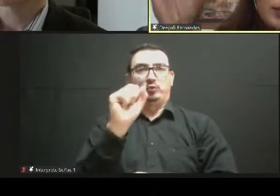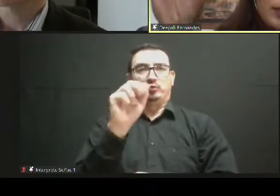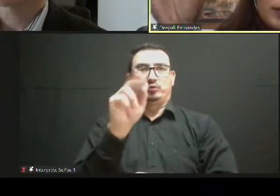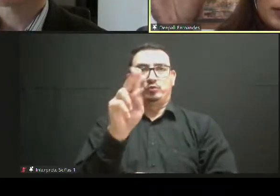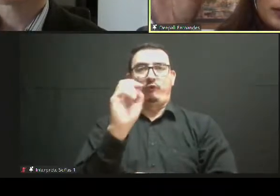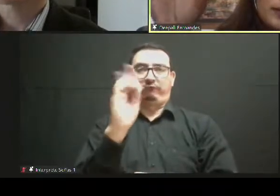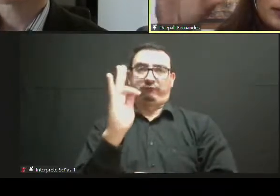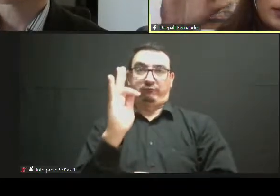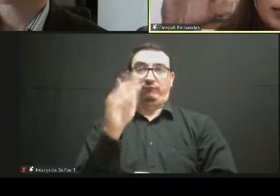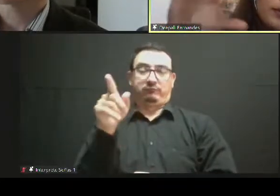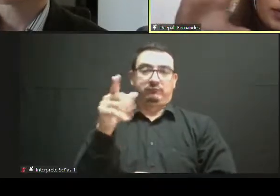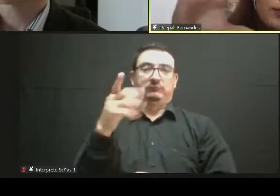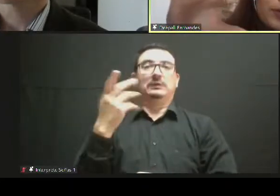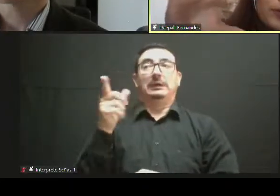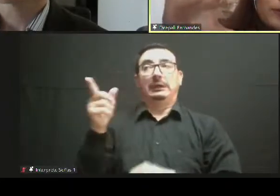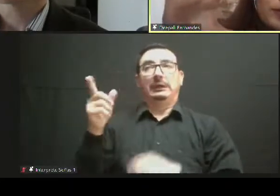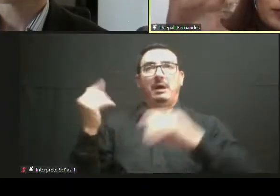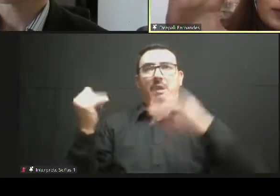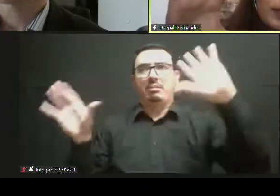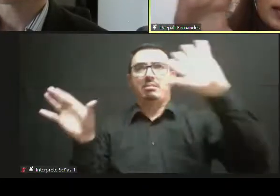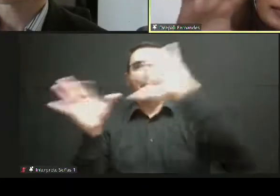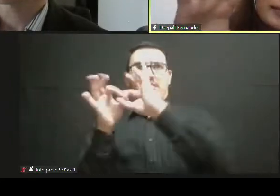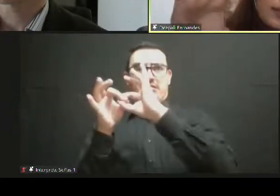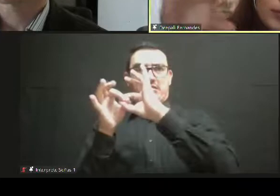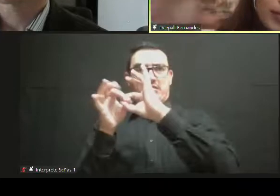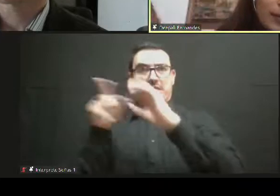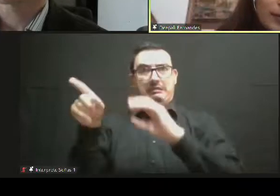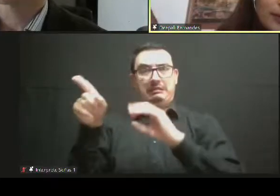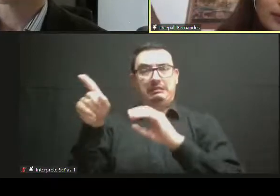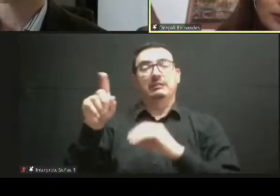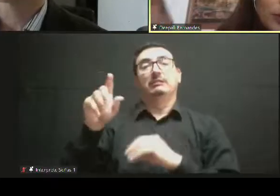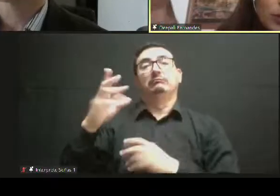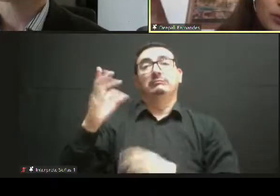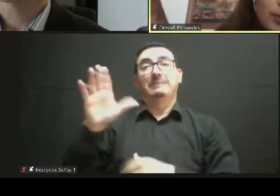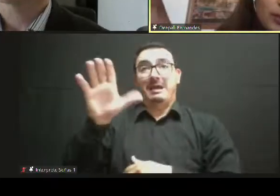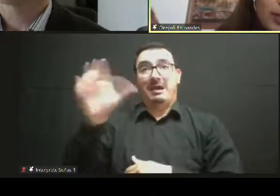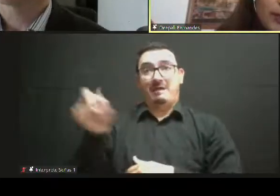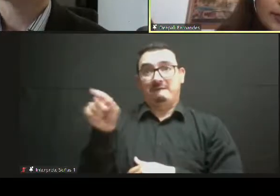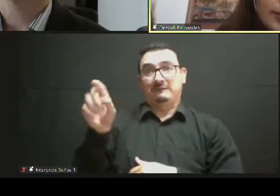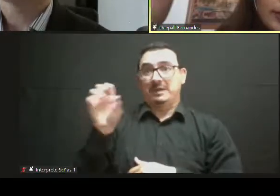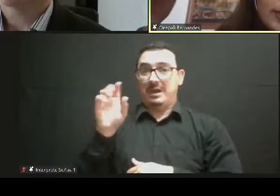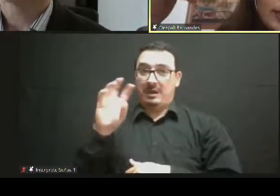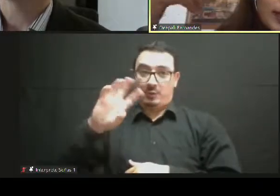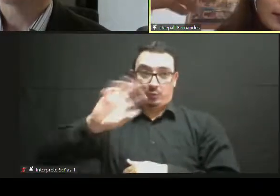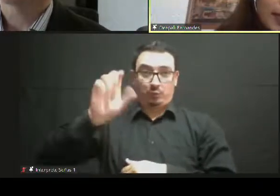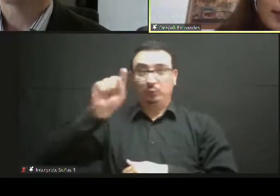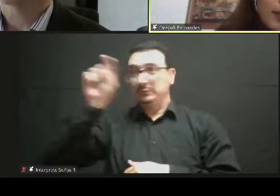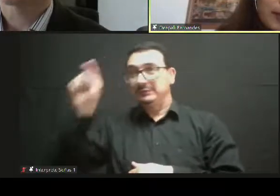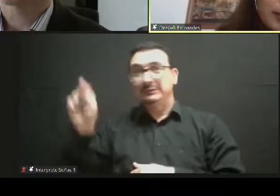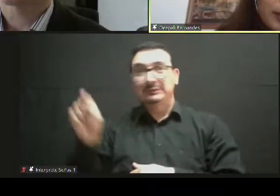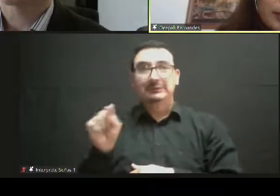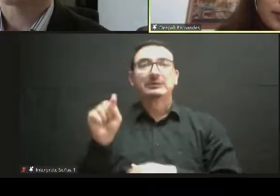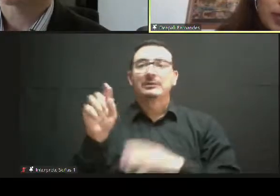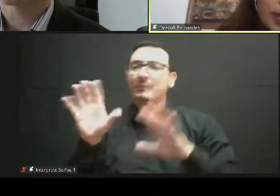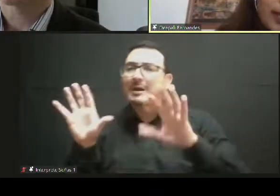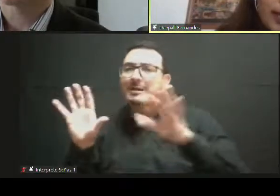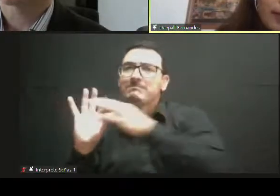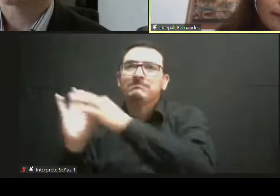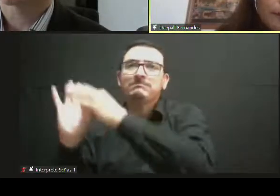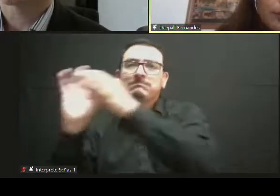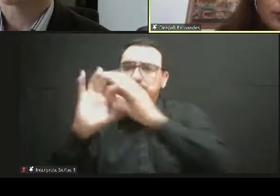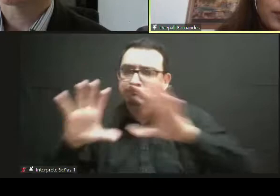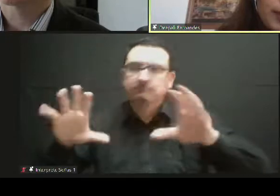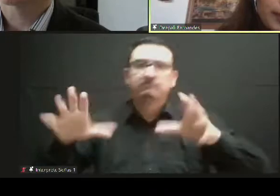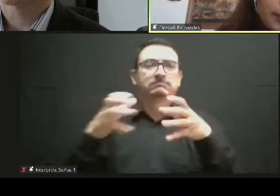here what they've done is create a range of different IT-related courses and classes and made them available online,